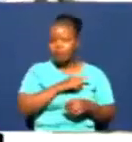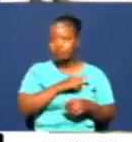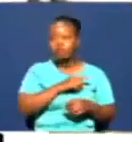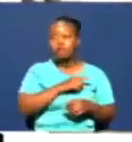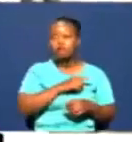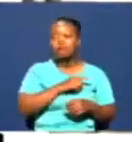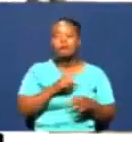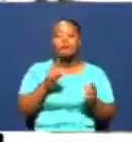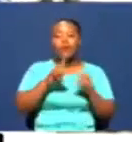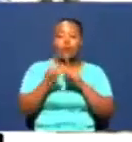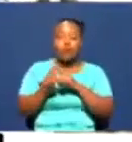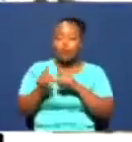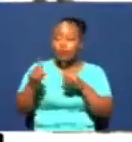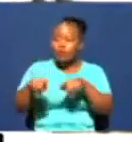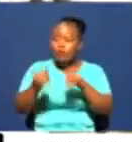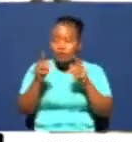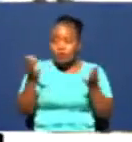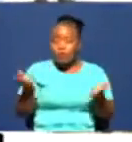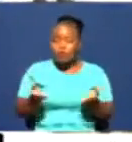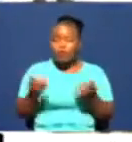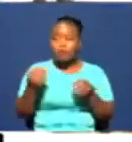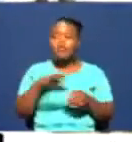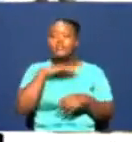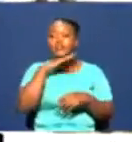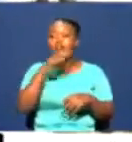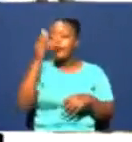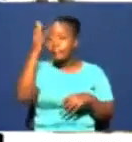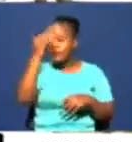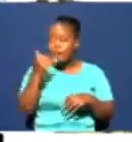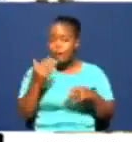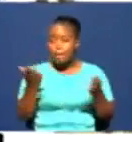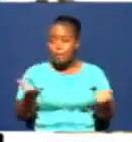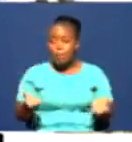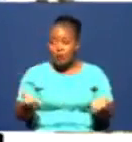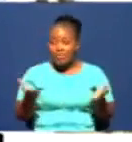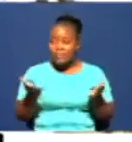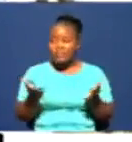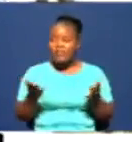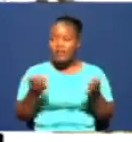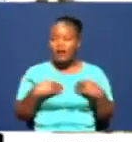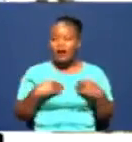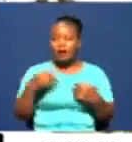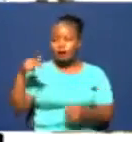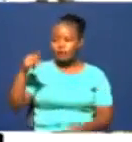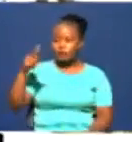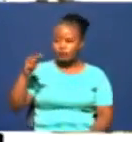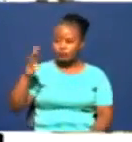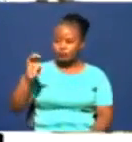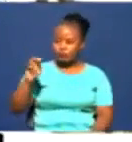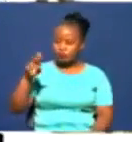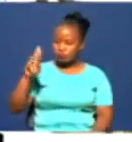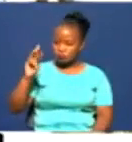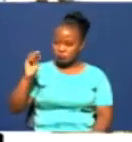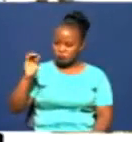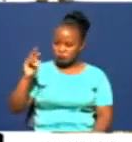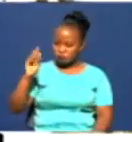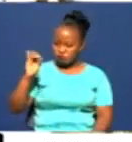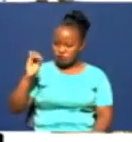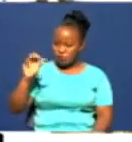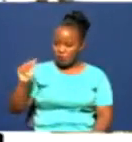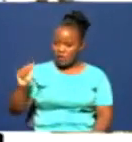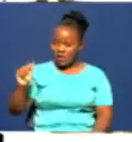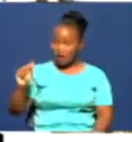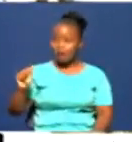And it was actually as a result of a little bout of pneumonia which he had suffered and